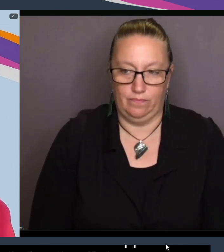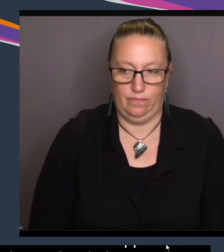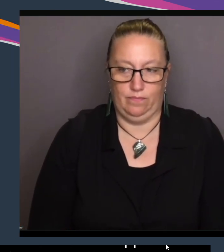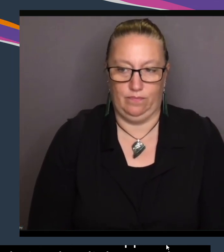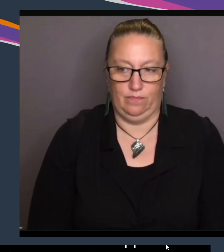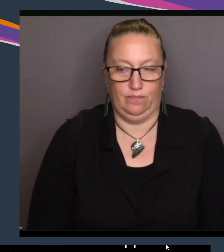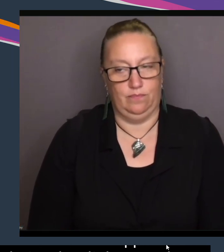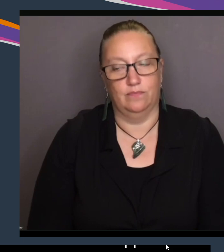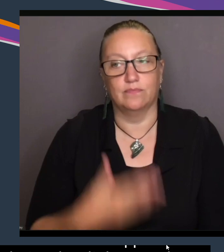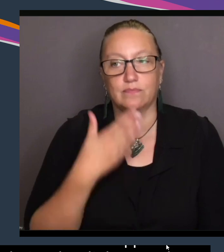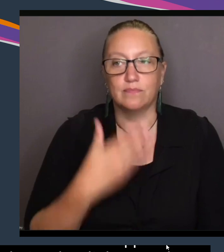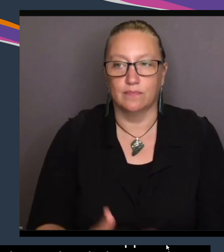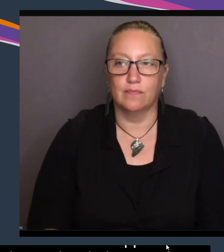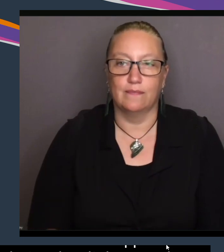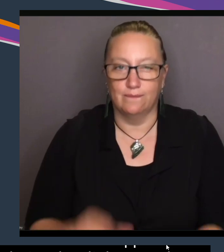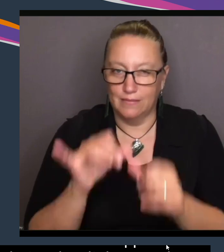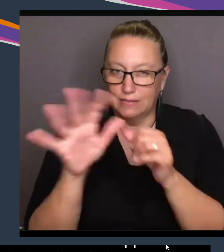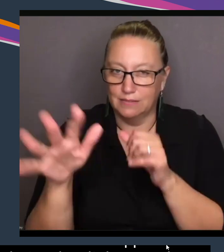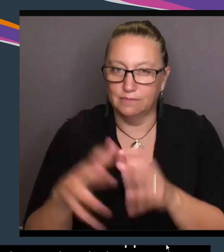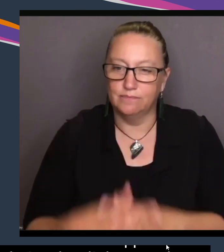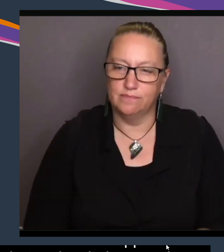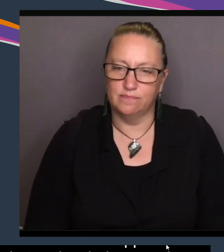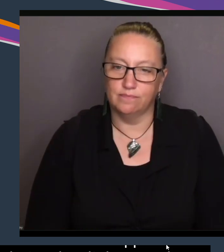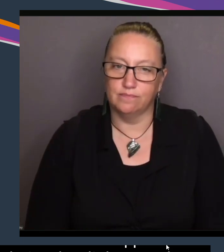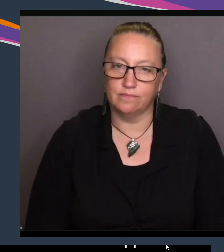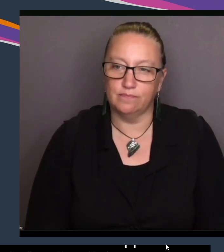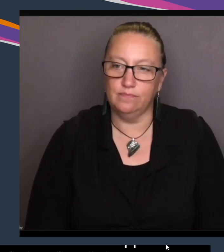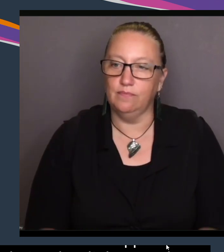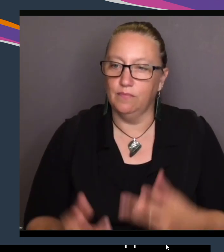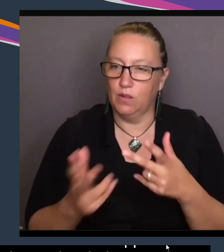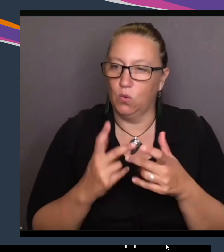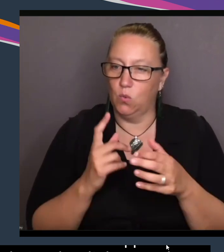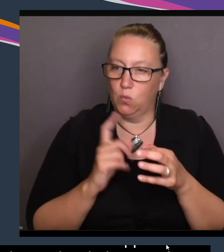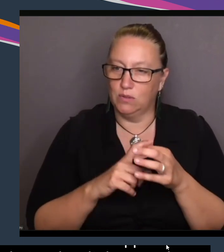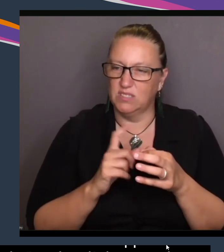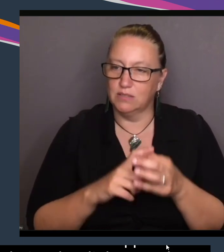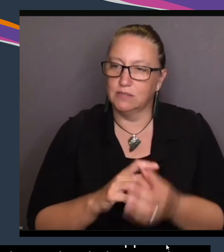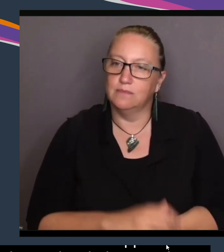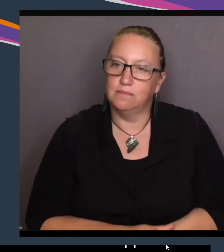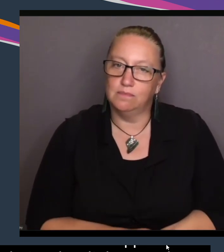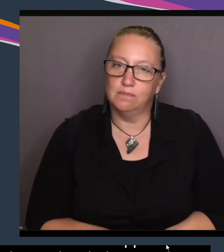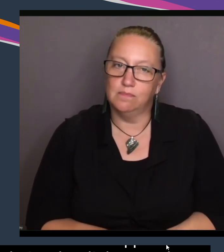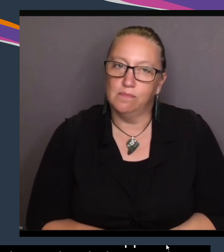Fantastic. Thank you, Kelsey. Any other questions in the room?